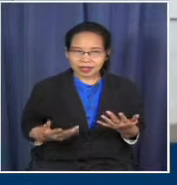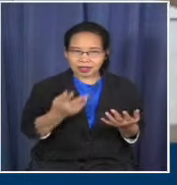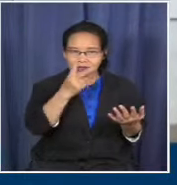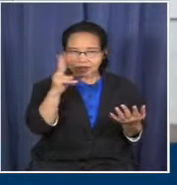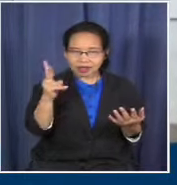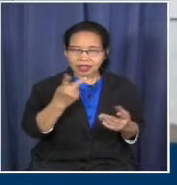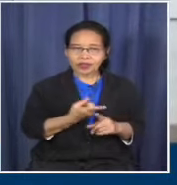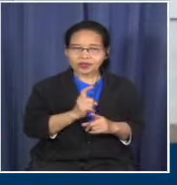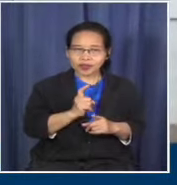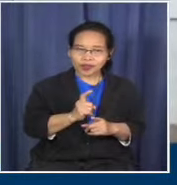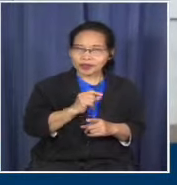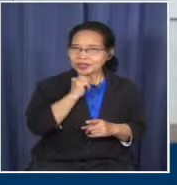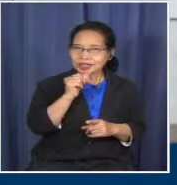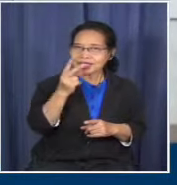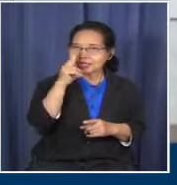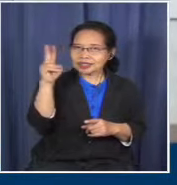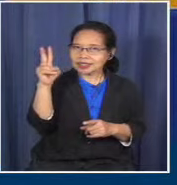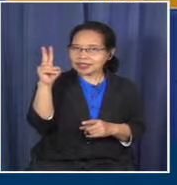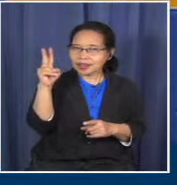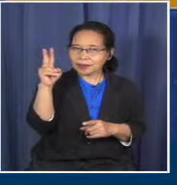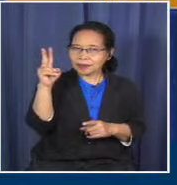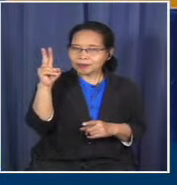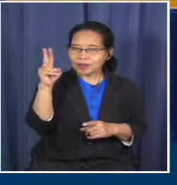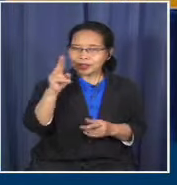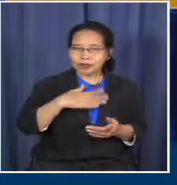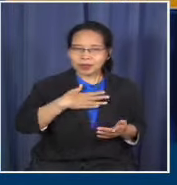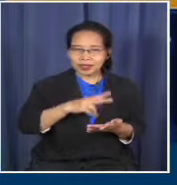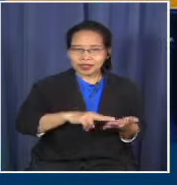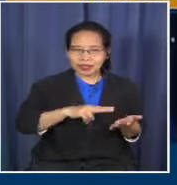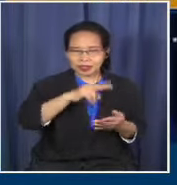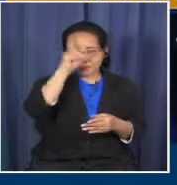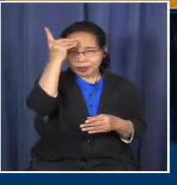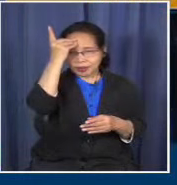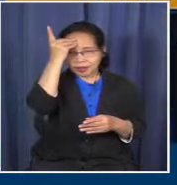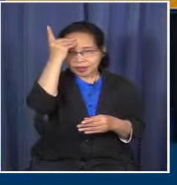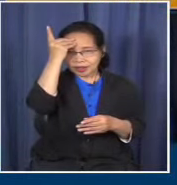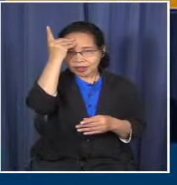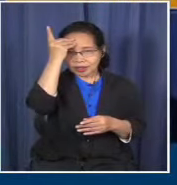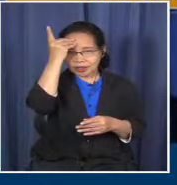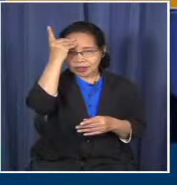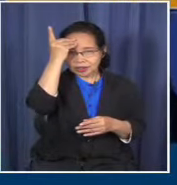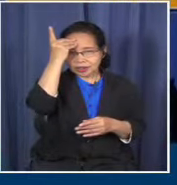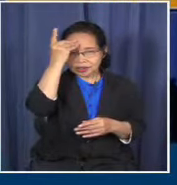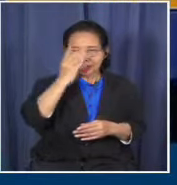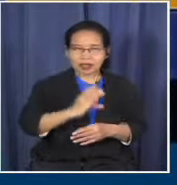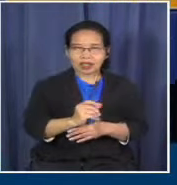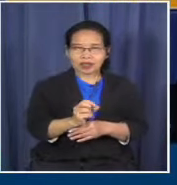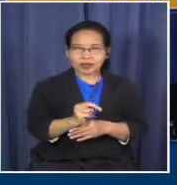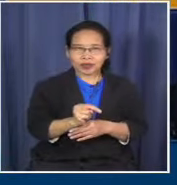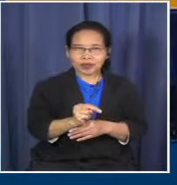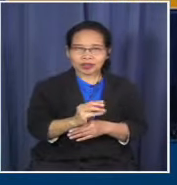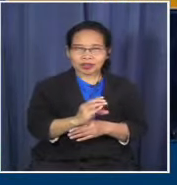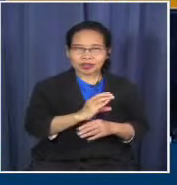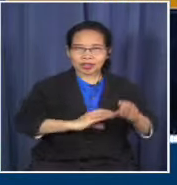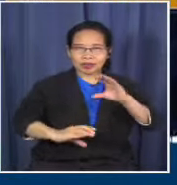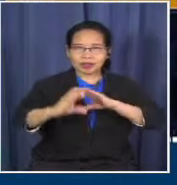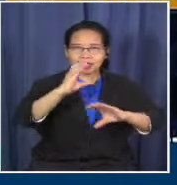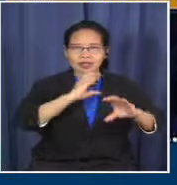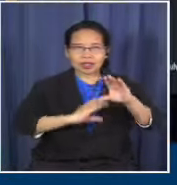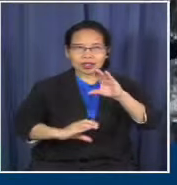For us to prove that the things that can be seen came from invisible things, Brother Daniel, please